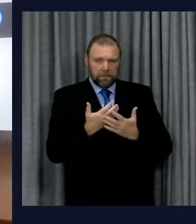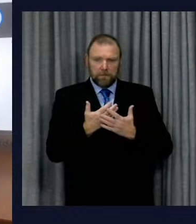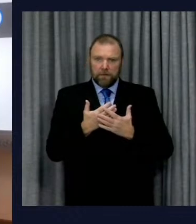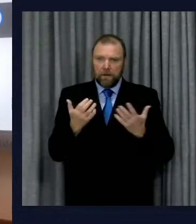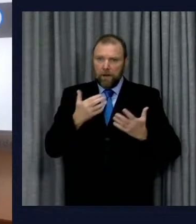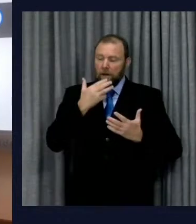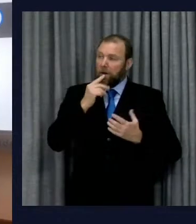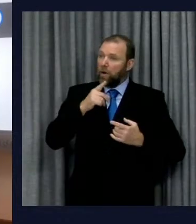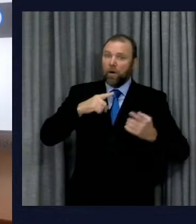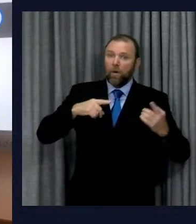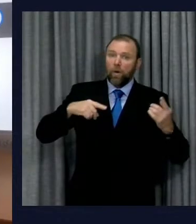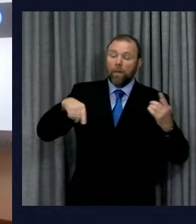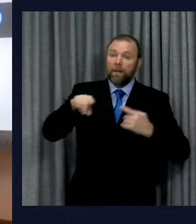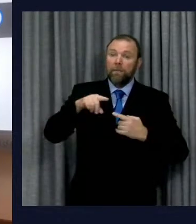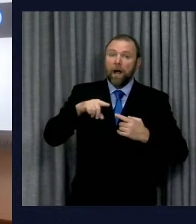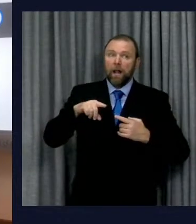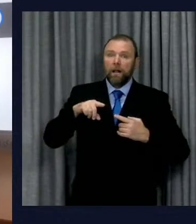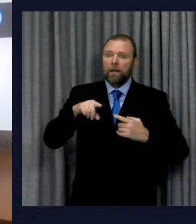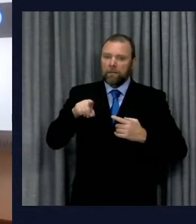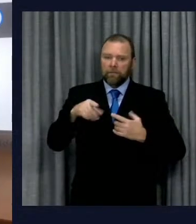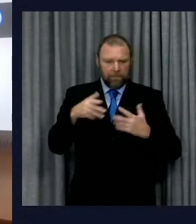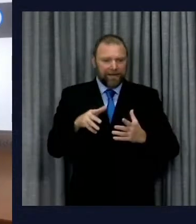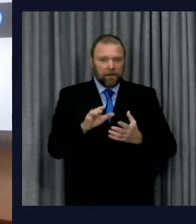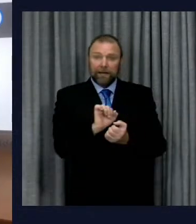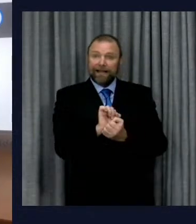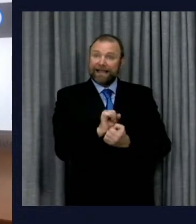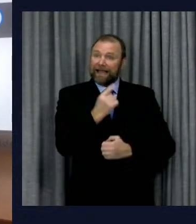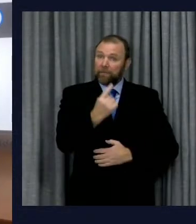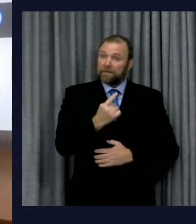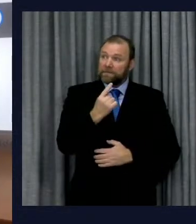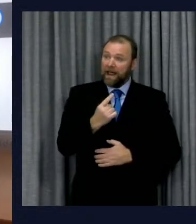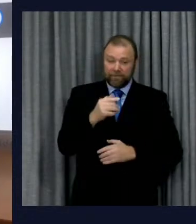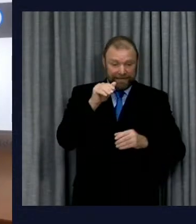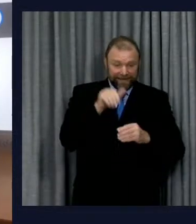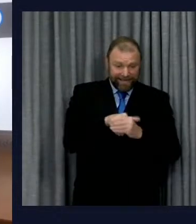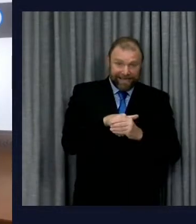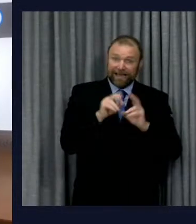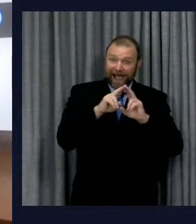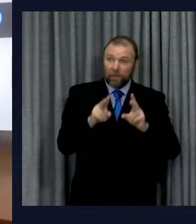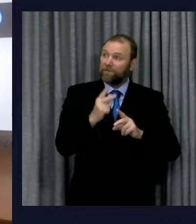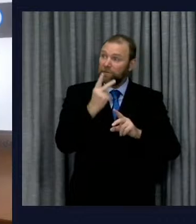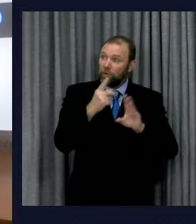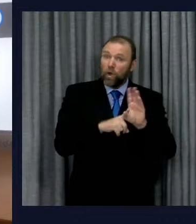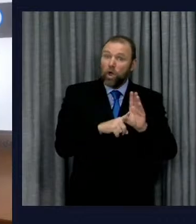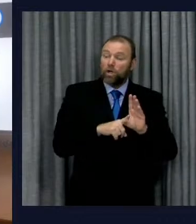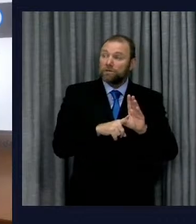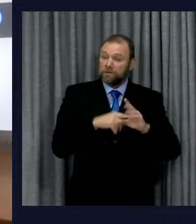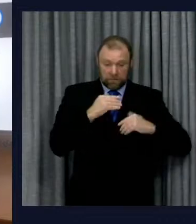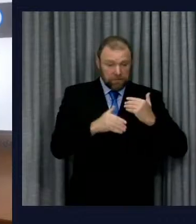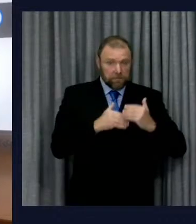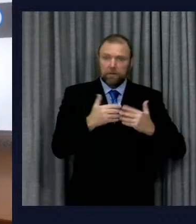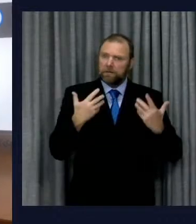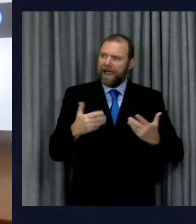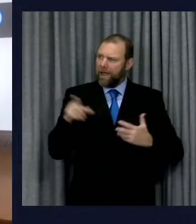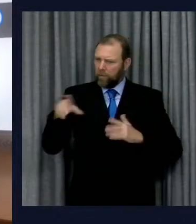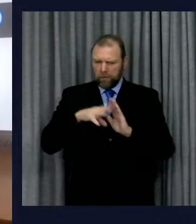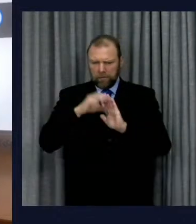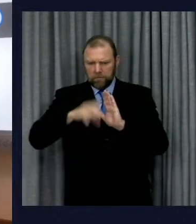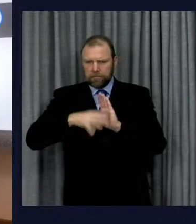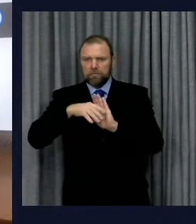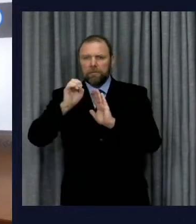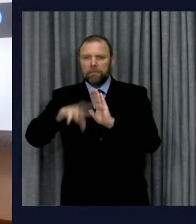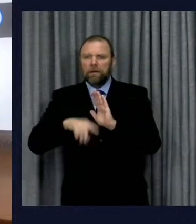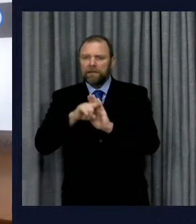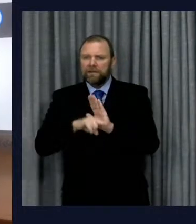like to call them, that kept themselves indoors for nearly 2 years now and will continue to do so for the foreseeable future